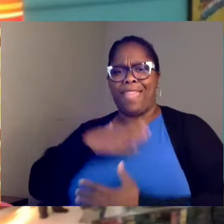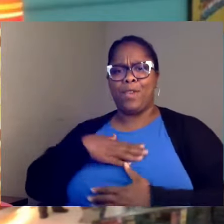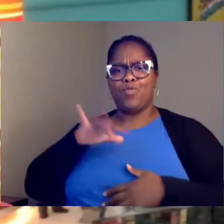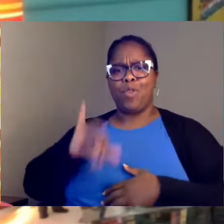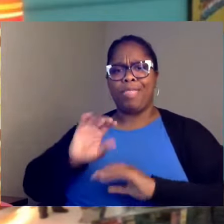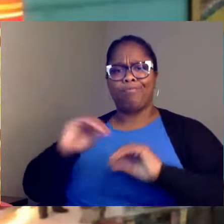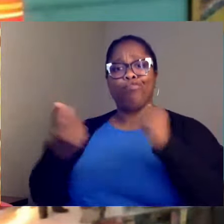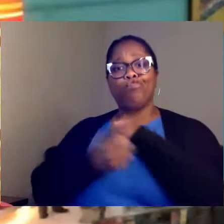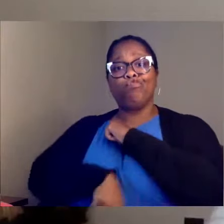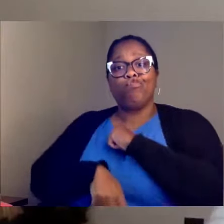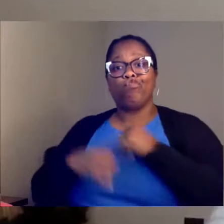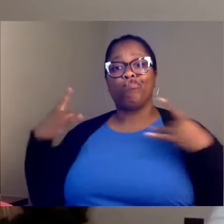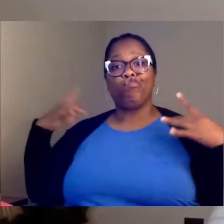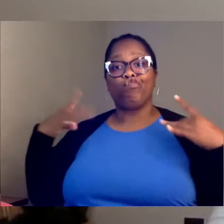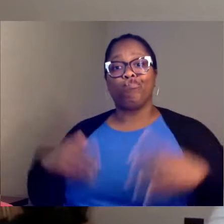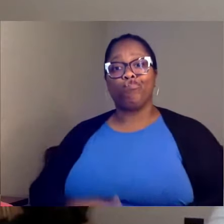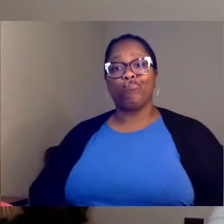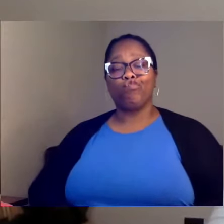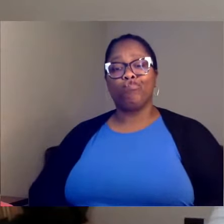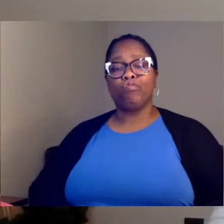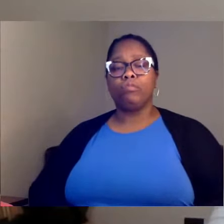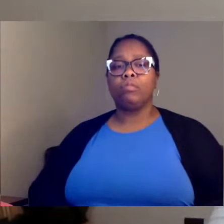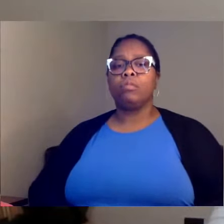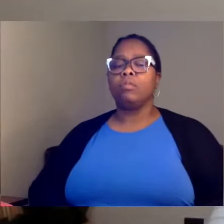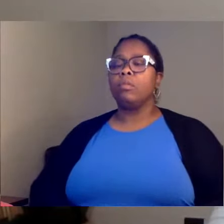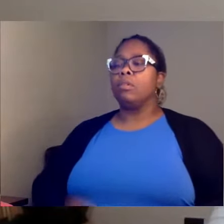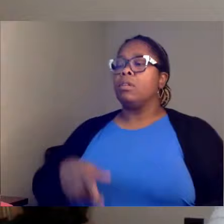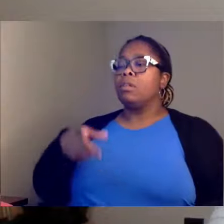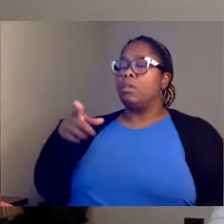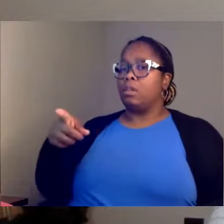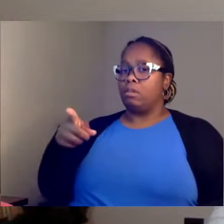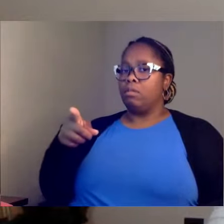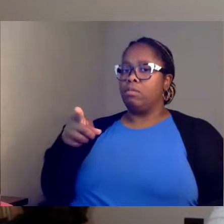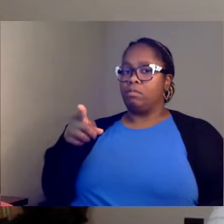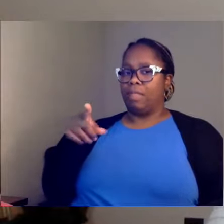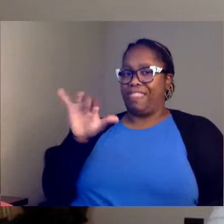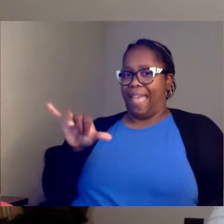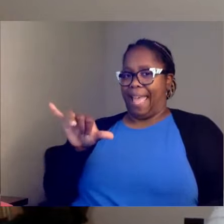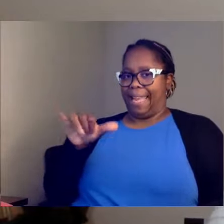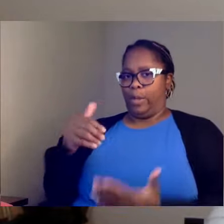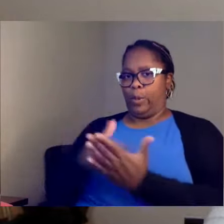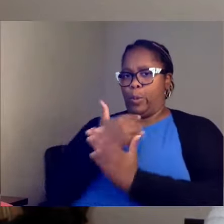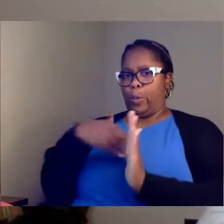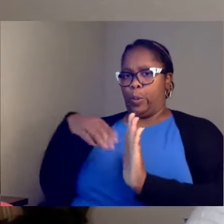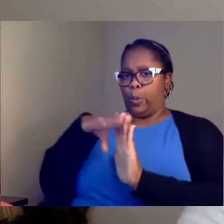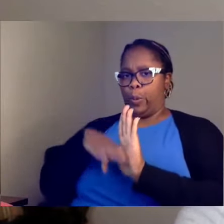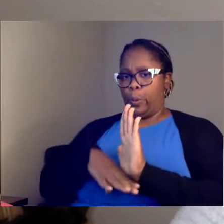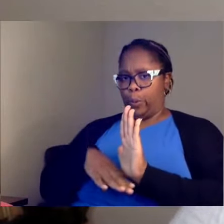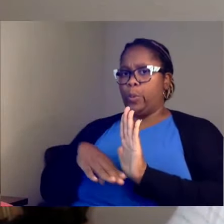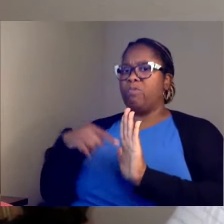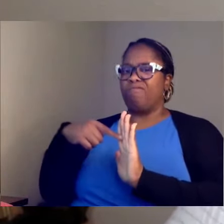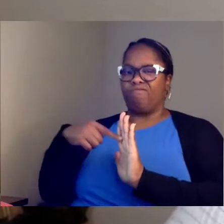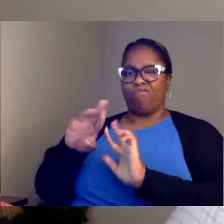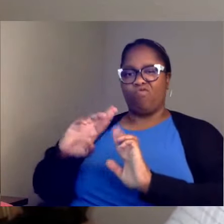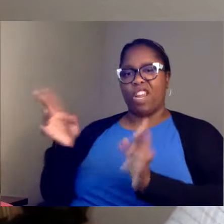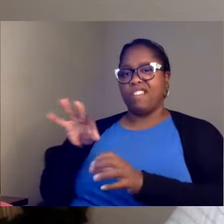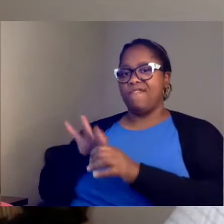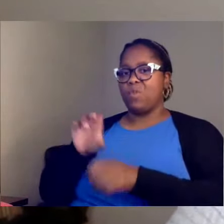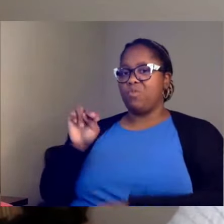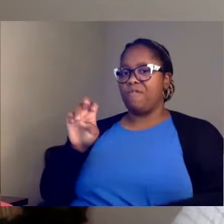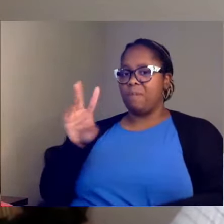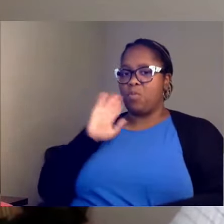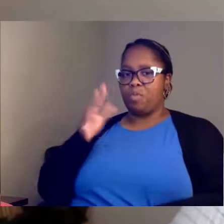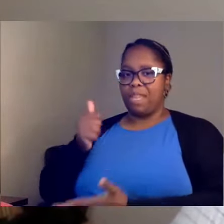That measure in November will be really helpful. Yes. To sort of create the mechanism for